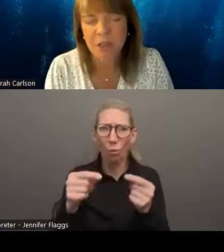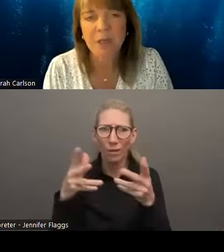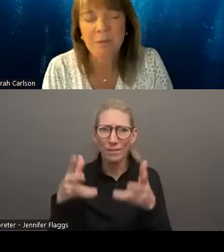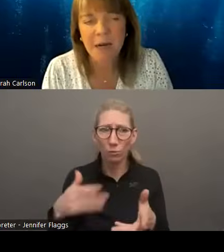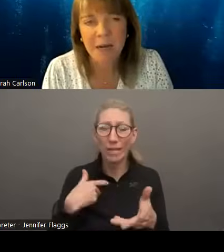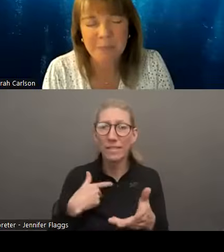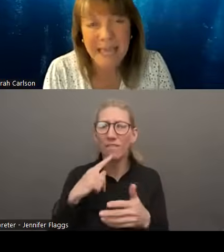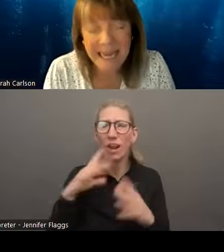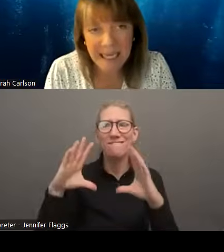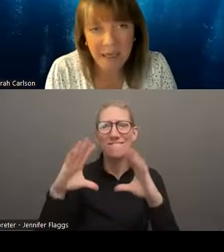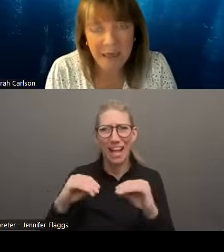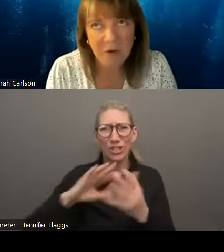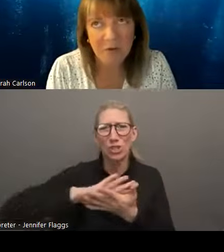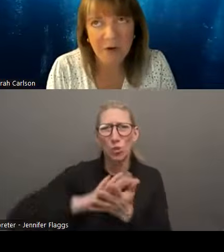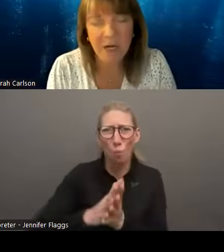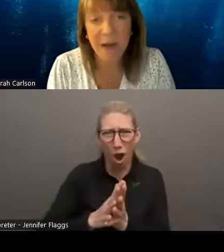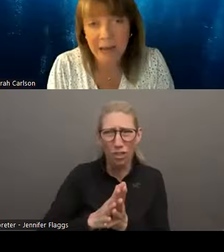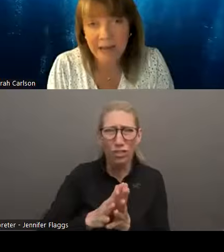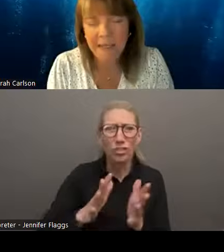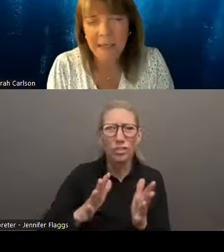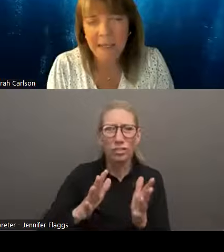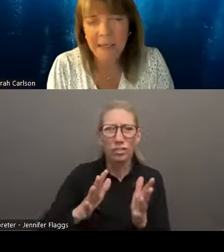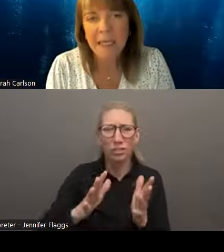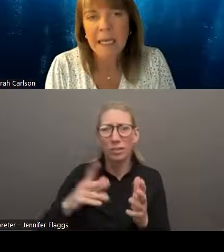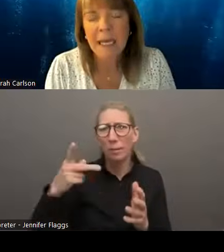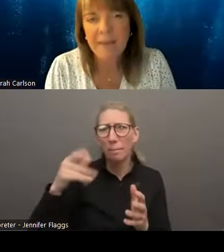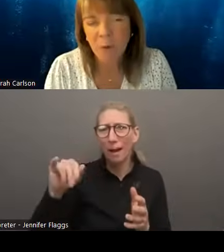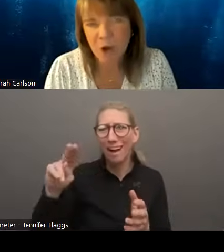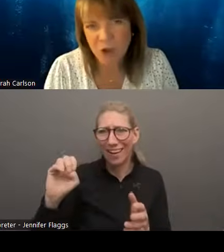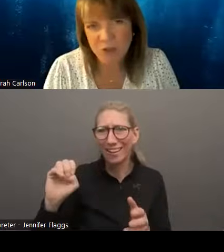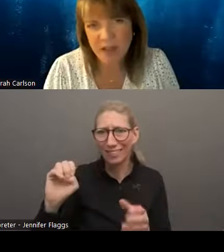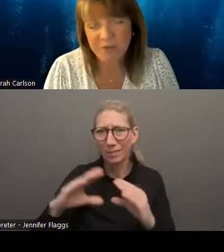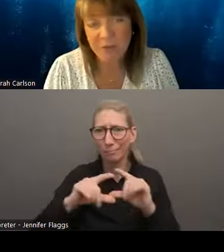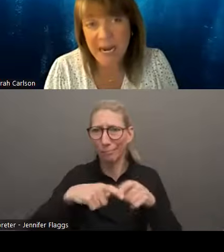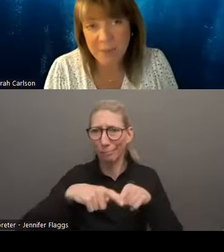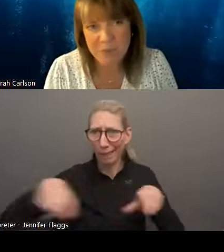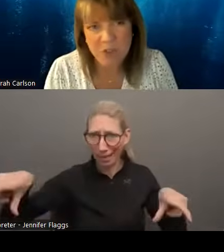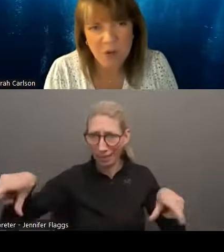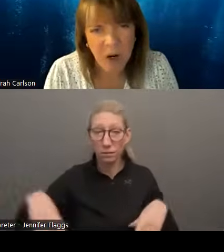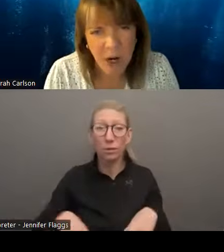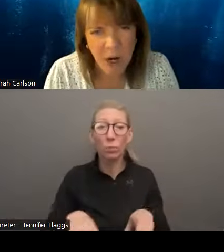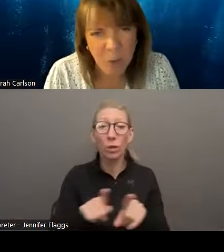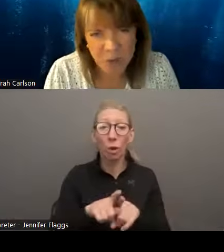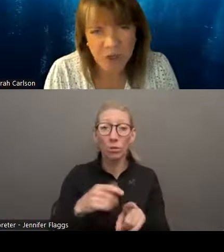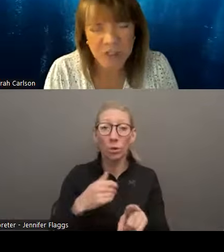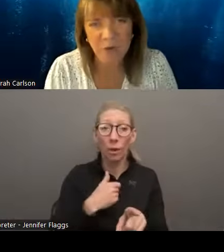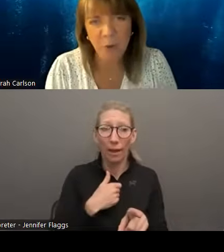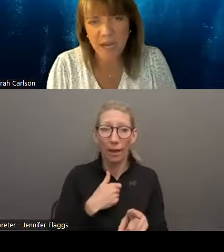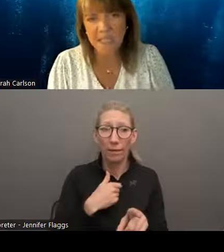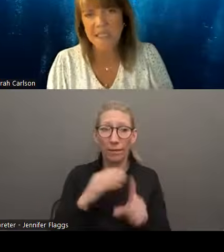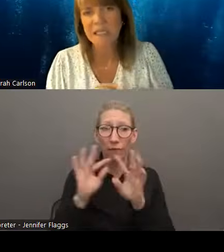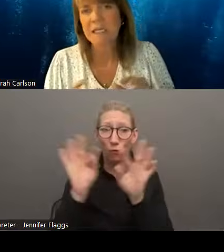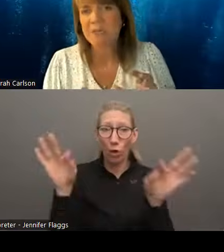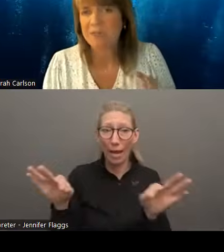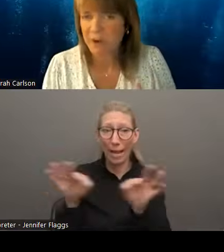squashed planking of pine. And then we also had frames, which is what you see on the